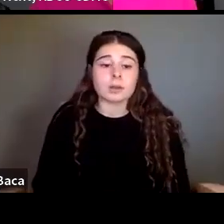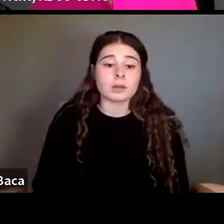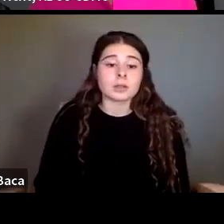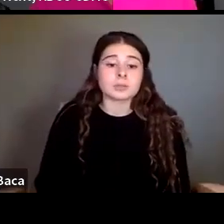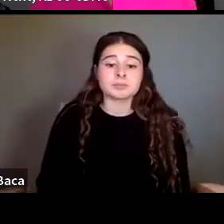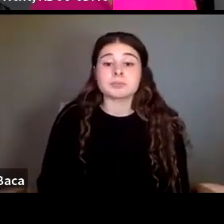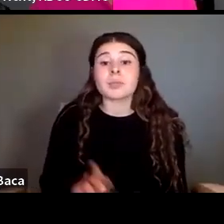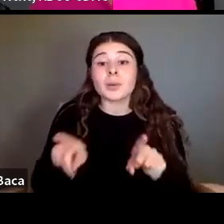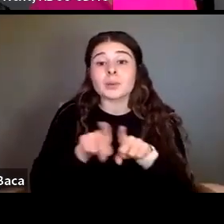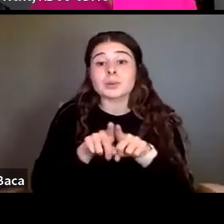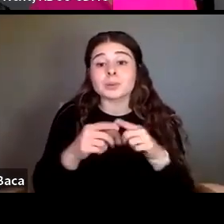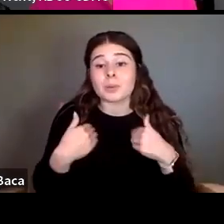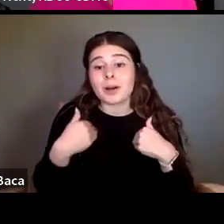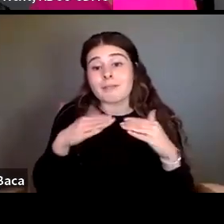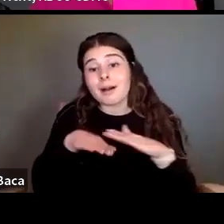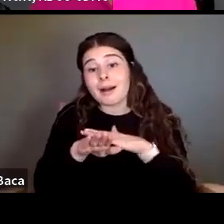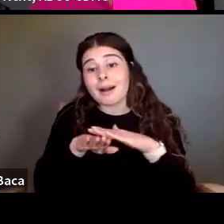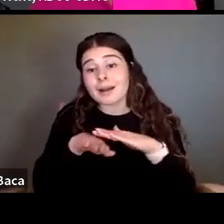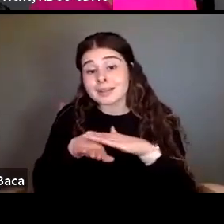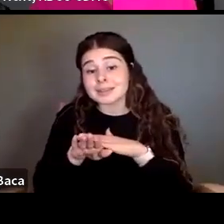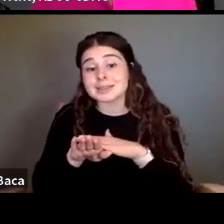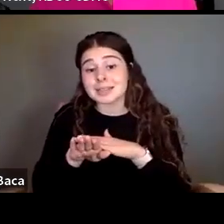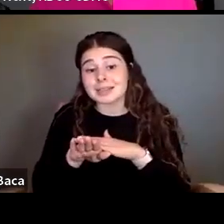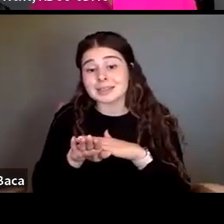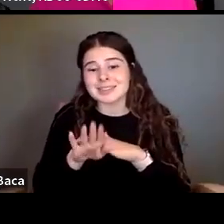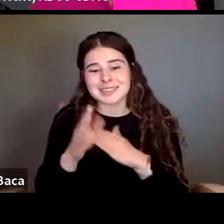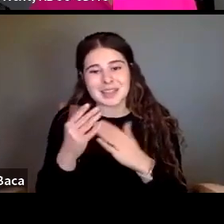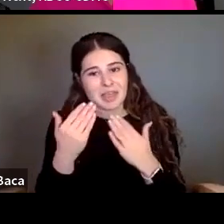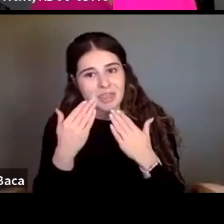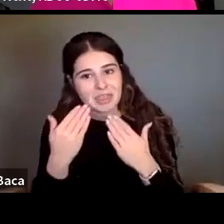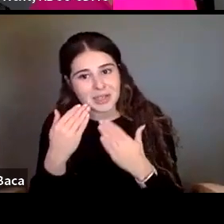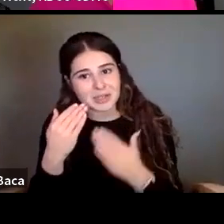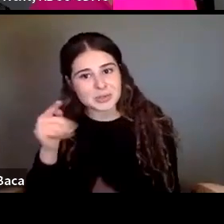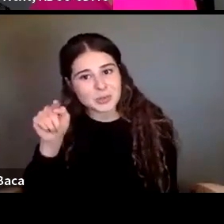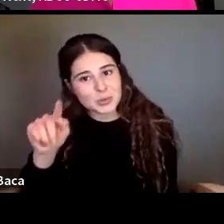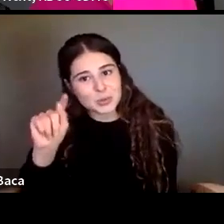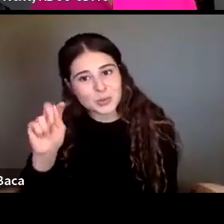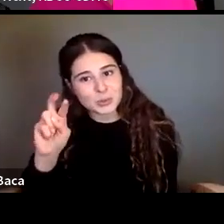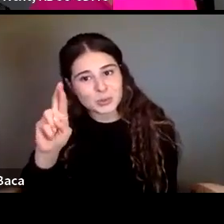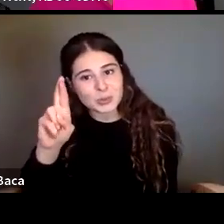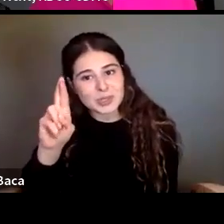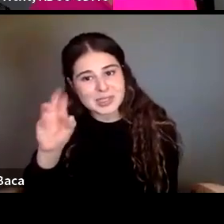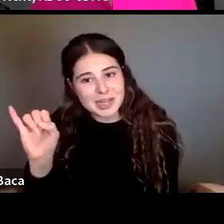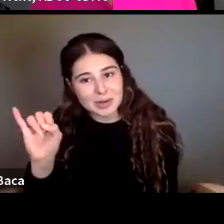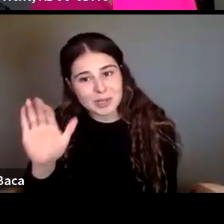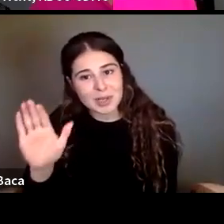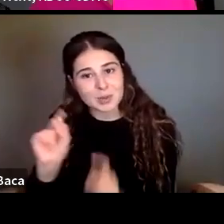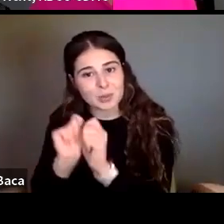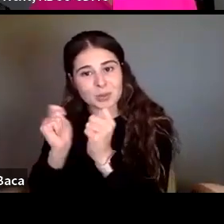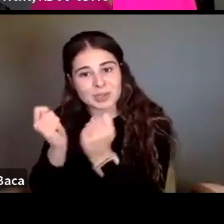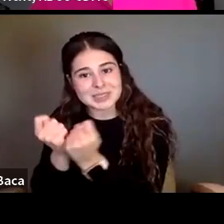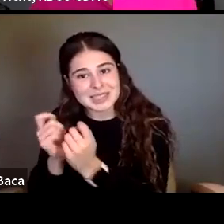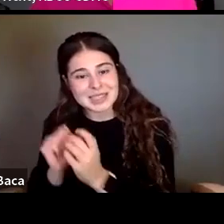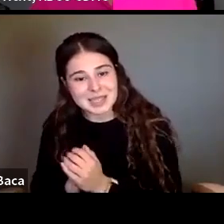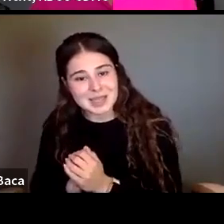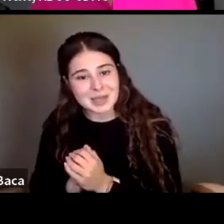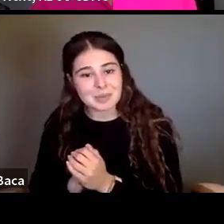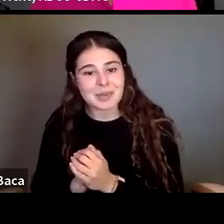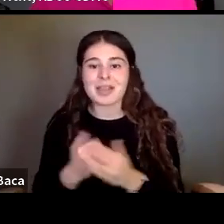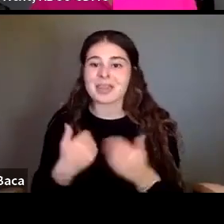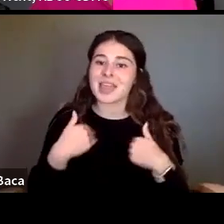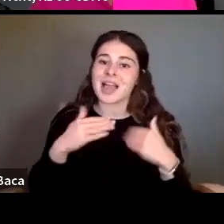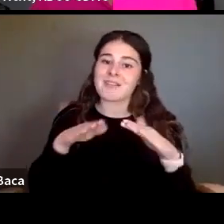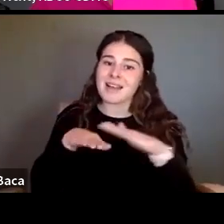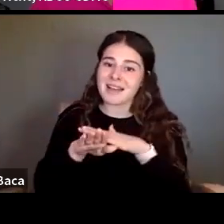gain access frequently, thanks to you, Terry, and your teammates, of the Money Smart suite that's